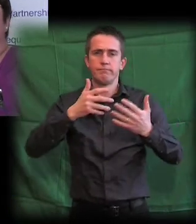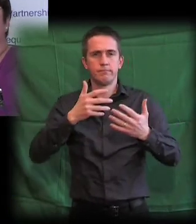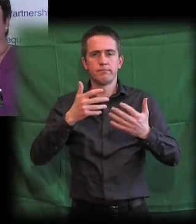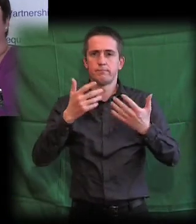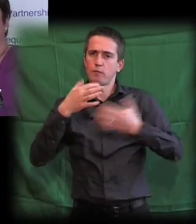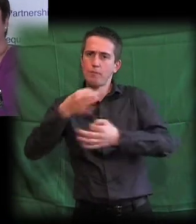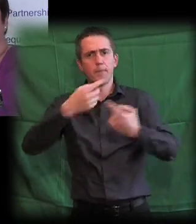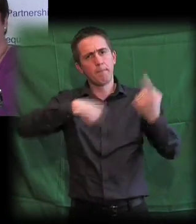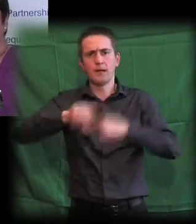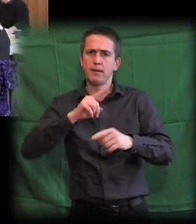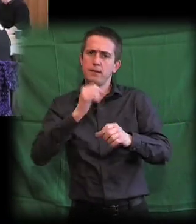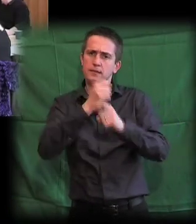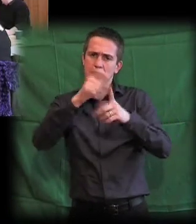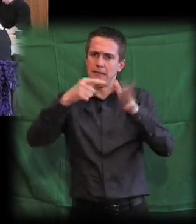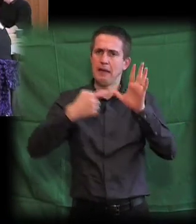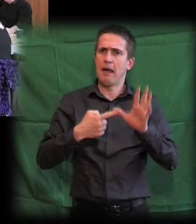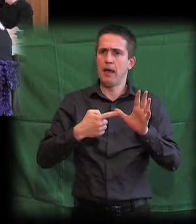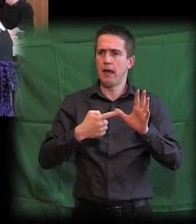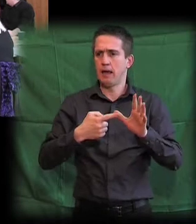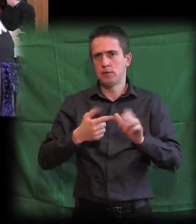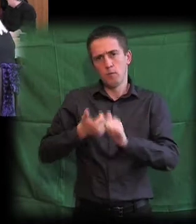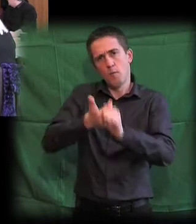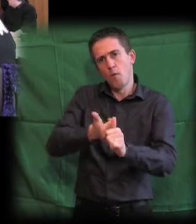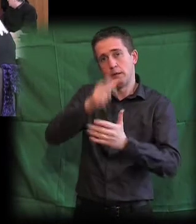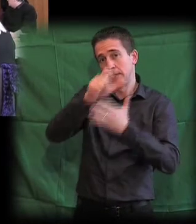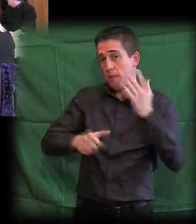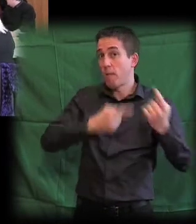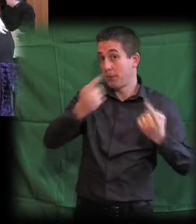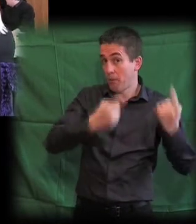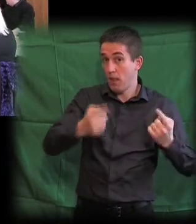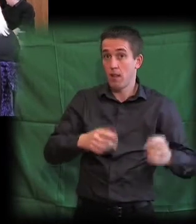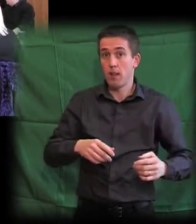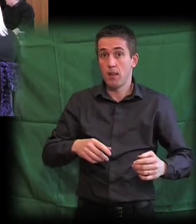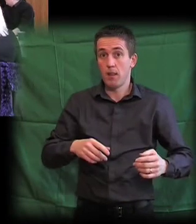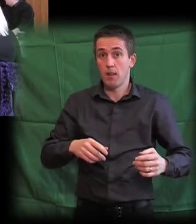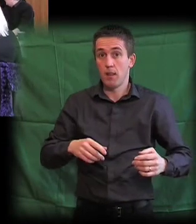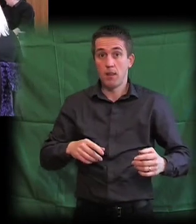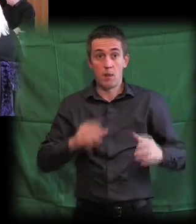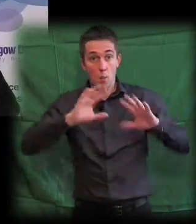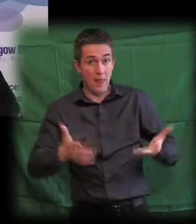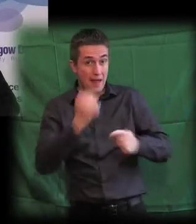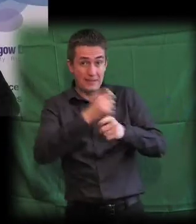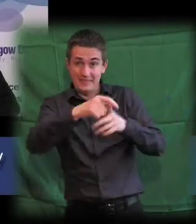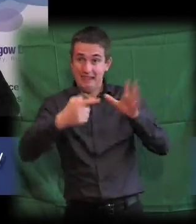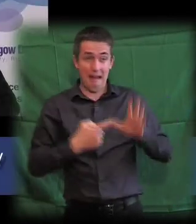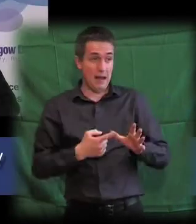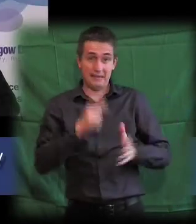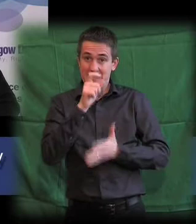you. GDA is the voice for disabled people. A lot of disabled people would just be sitting in the house vegetating.